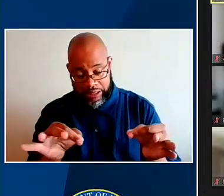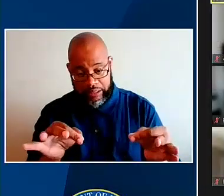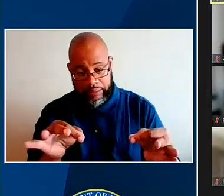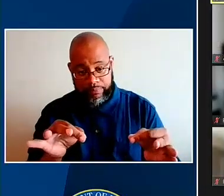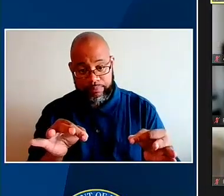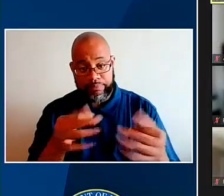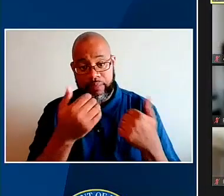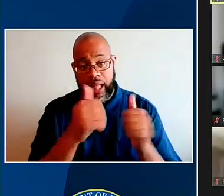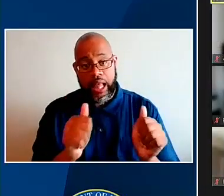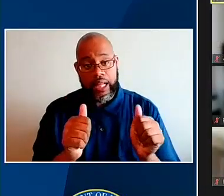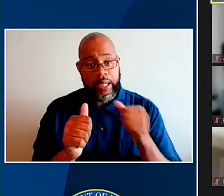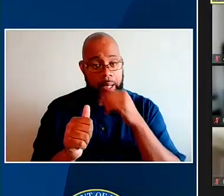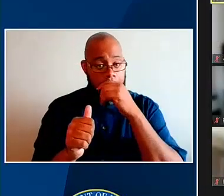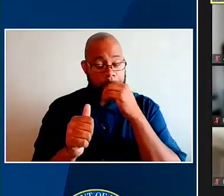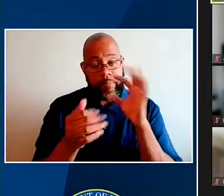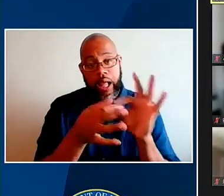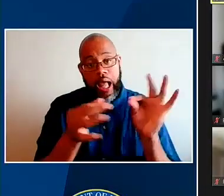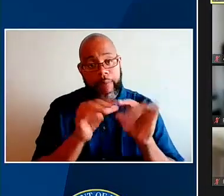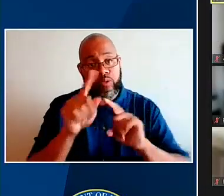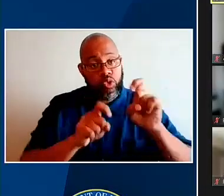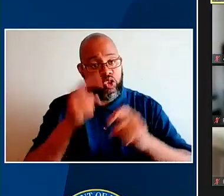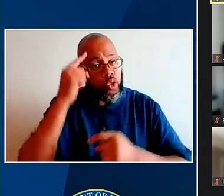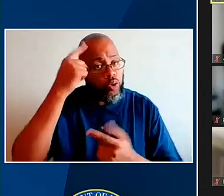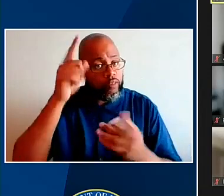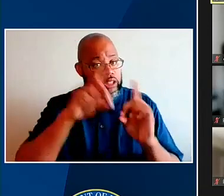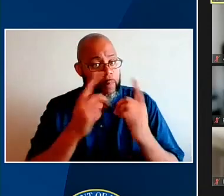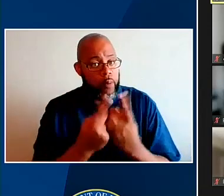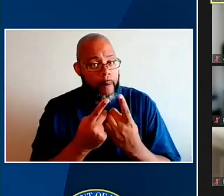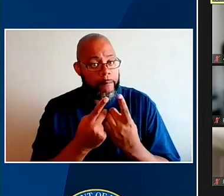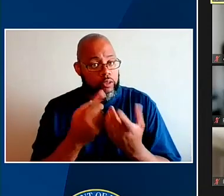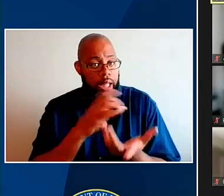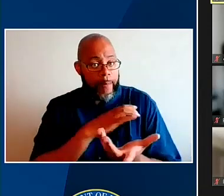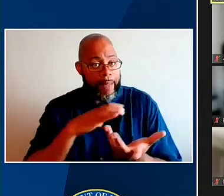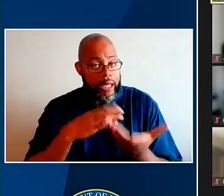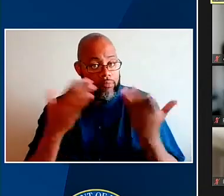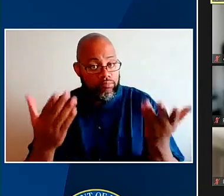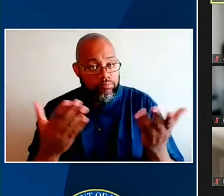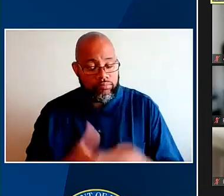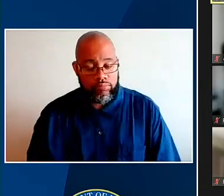Any comments, questions, thoughts for the department or the committee?